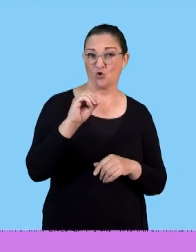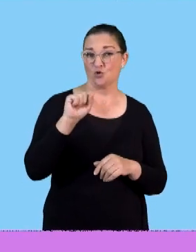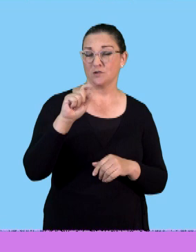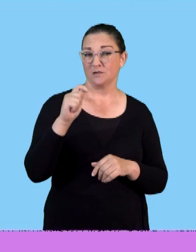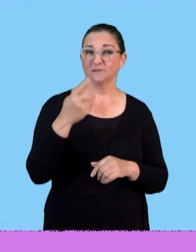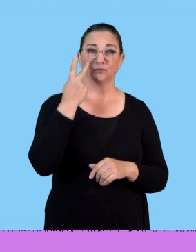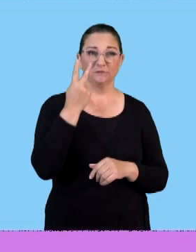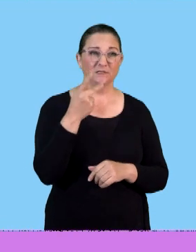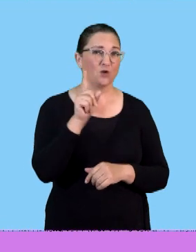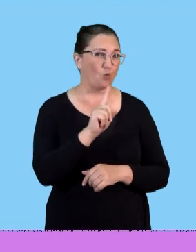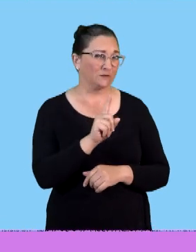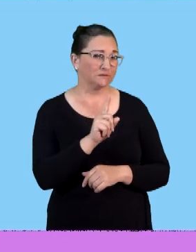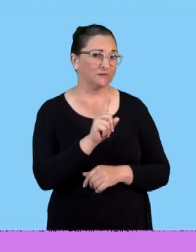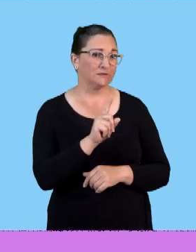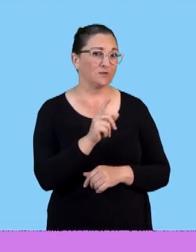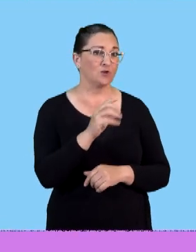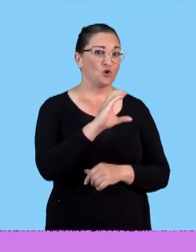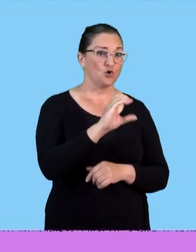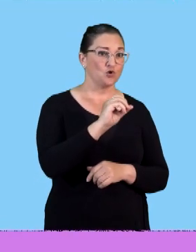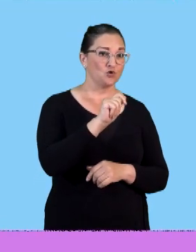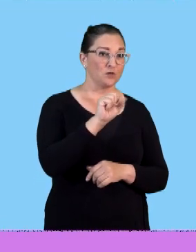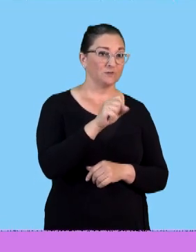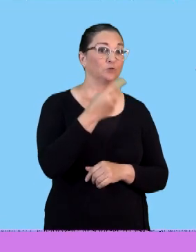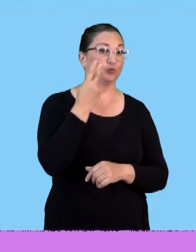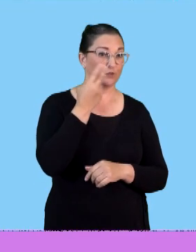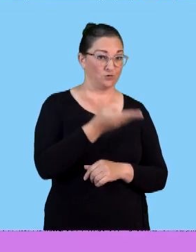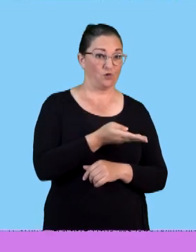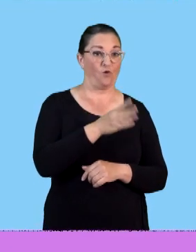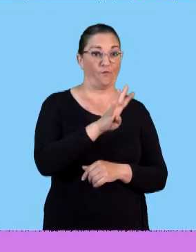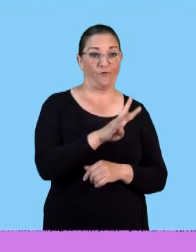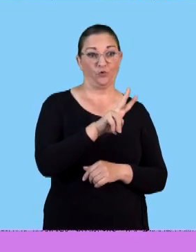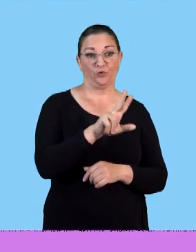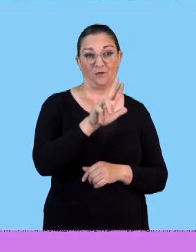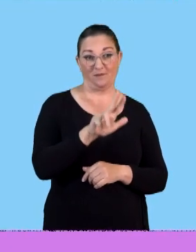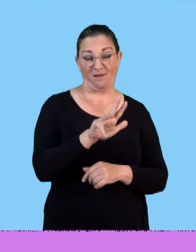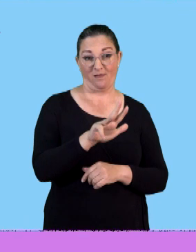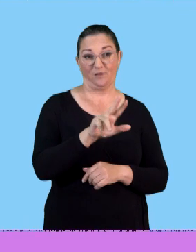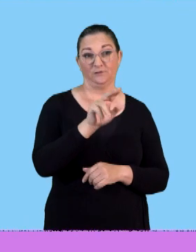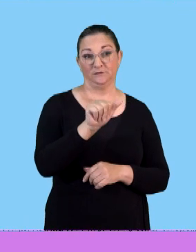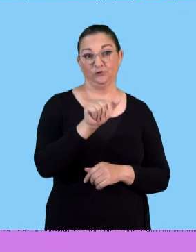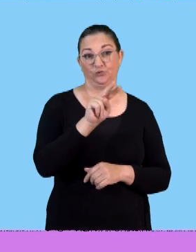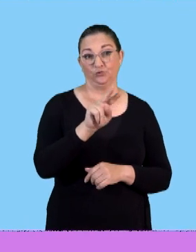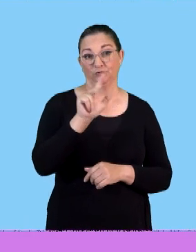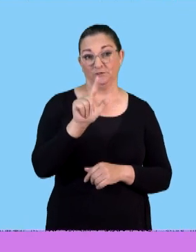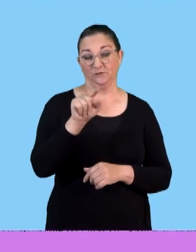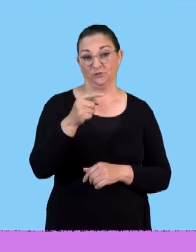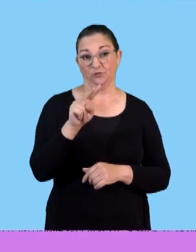let's quickly look at what the cost price. Remember, here's the cost price. It's